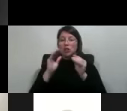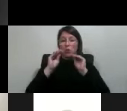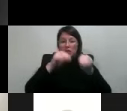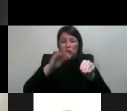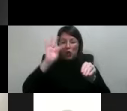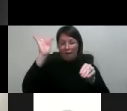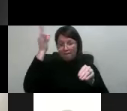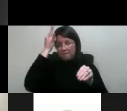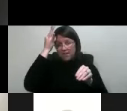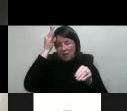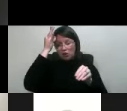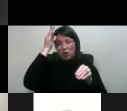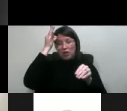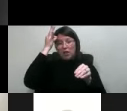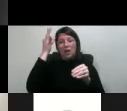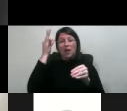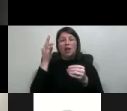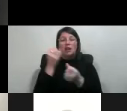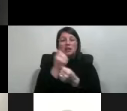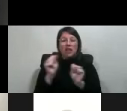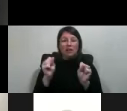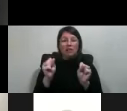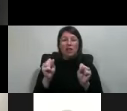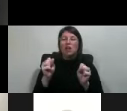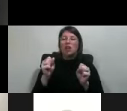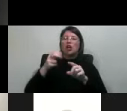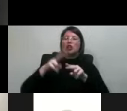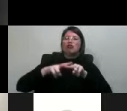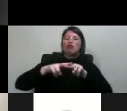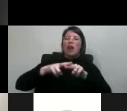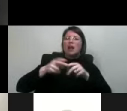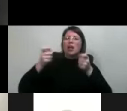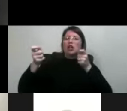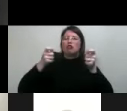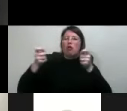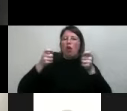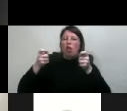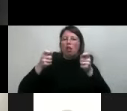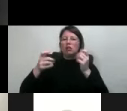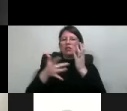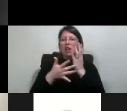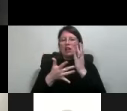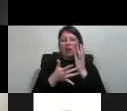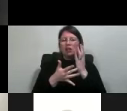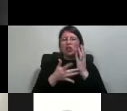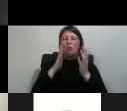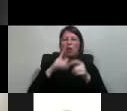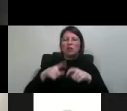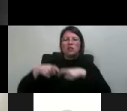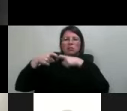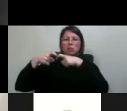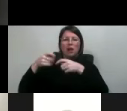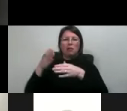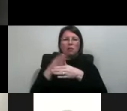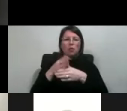safety technology known as positive train control, we will be suspending commuter rail service between